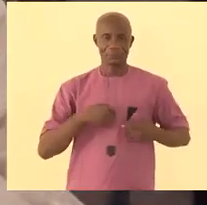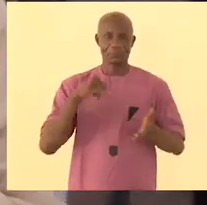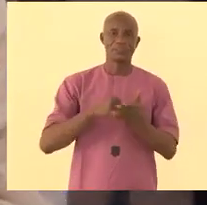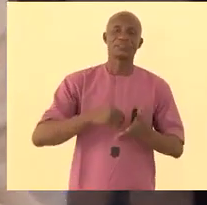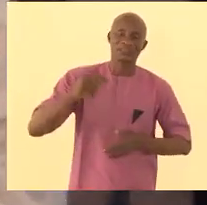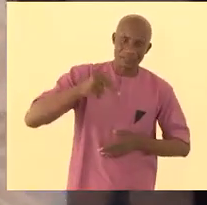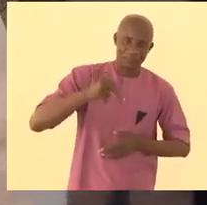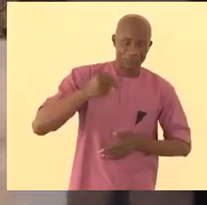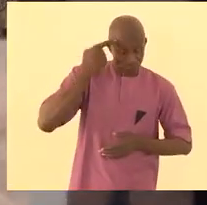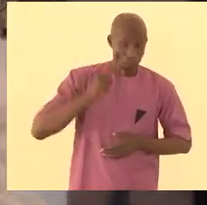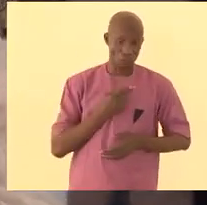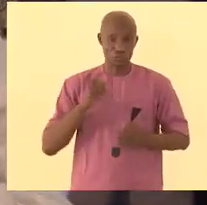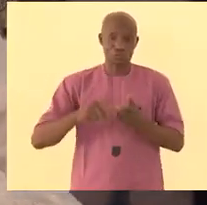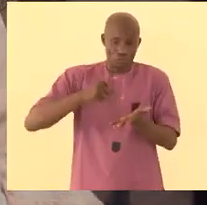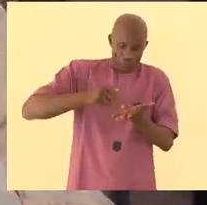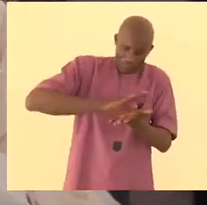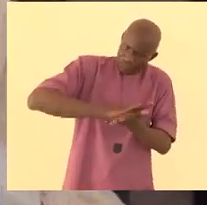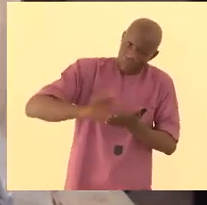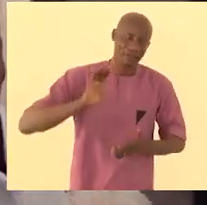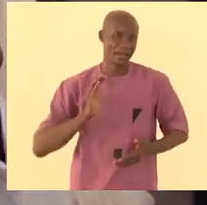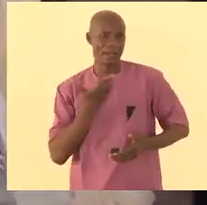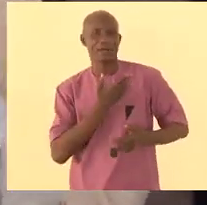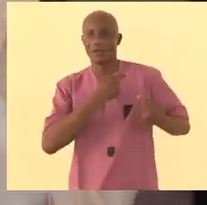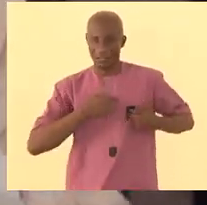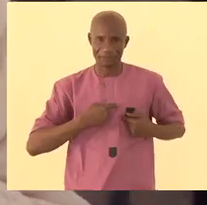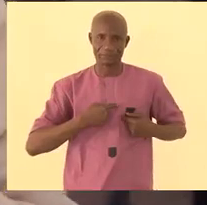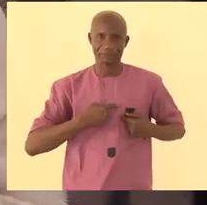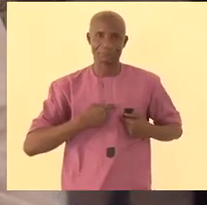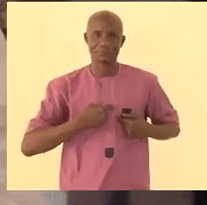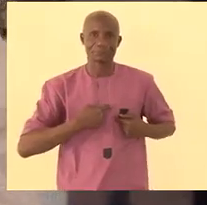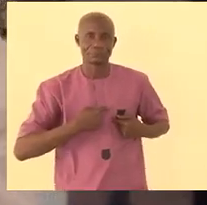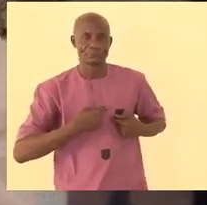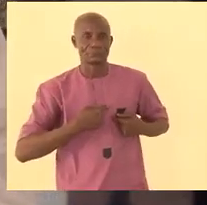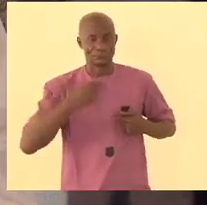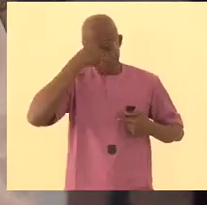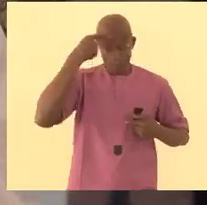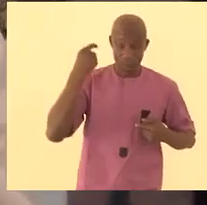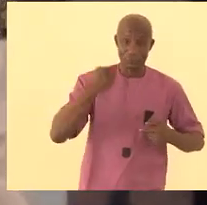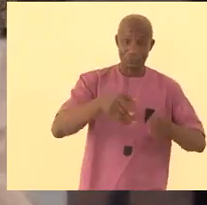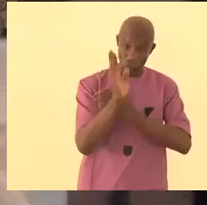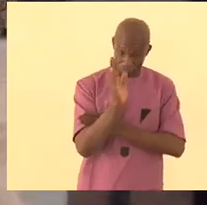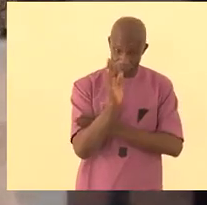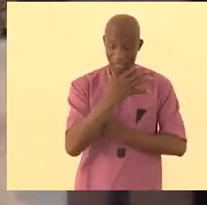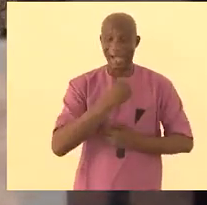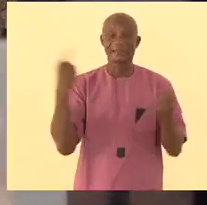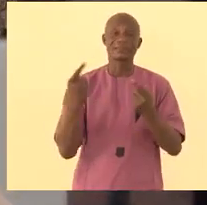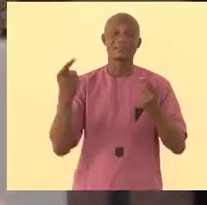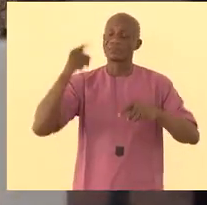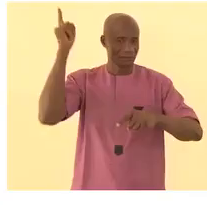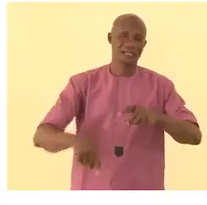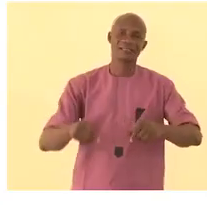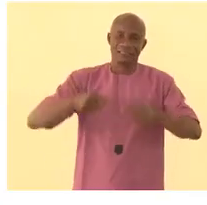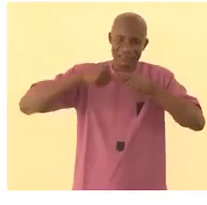it is necessary for us to purify our hearts because God and sin cannot dwell in the same place. He